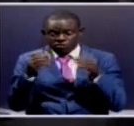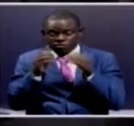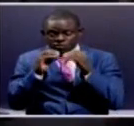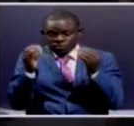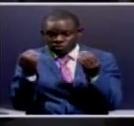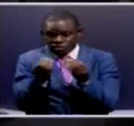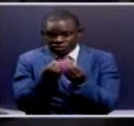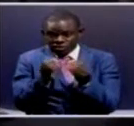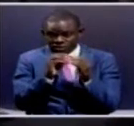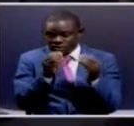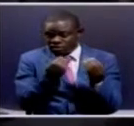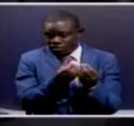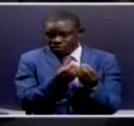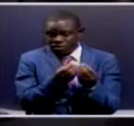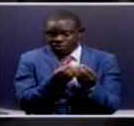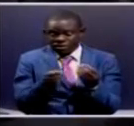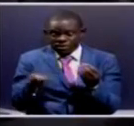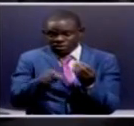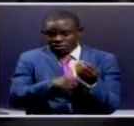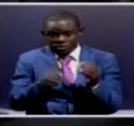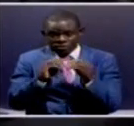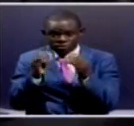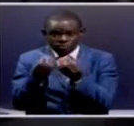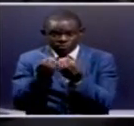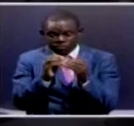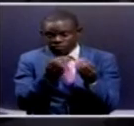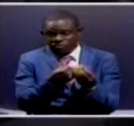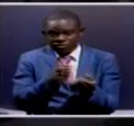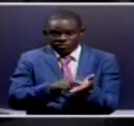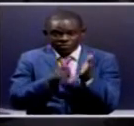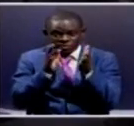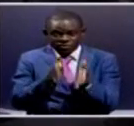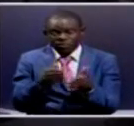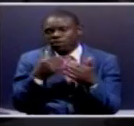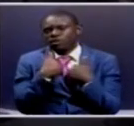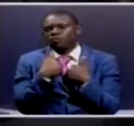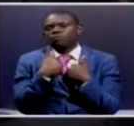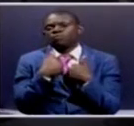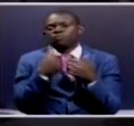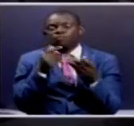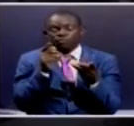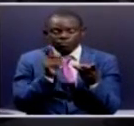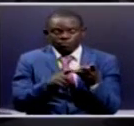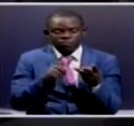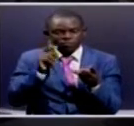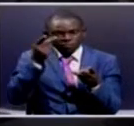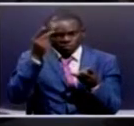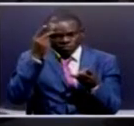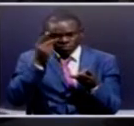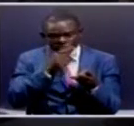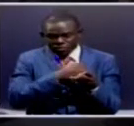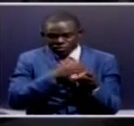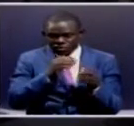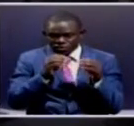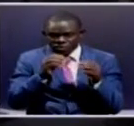be nominated by those organizations. There are also representatives of political parties outside parliament